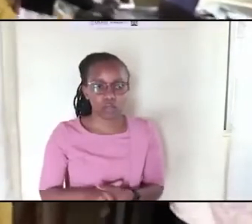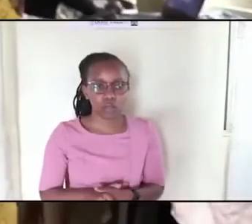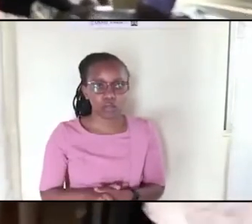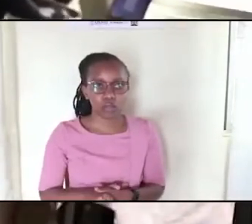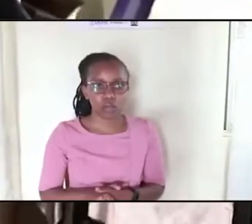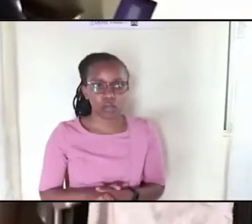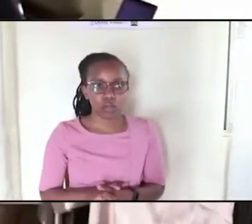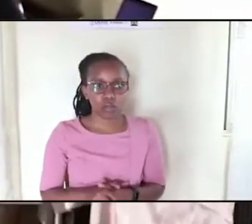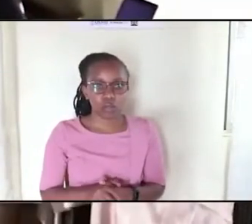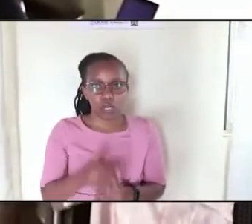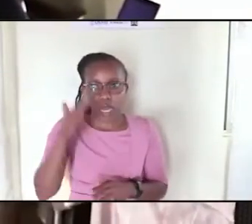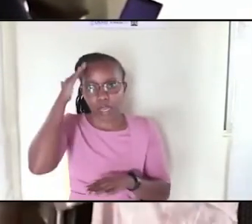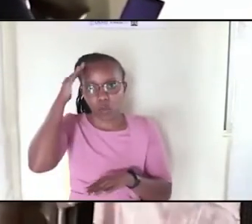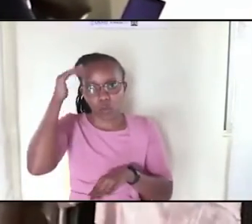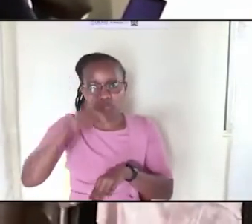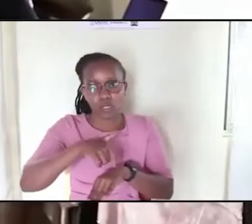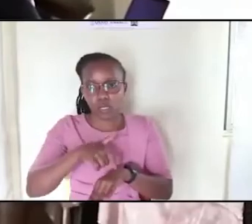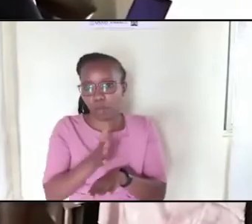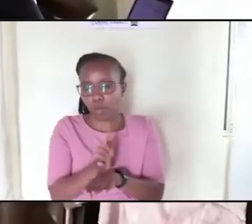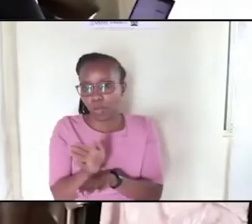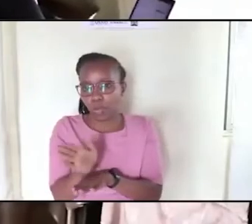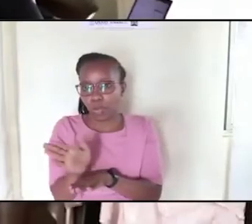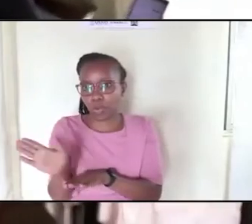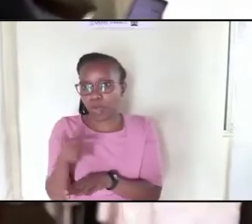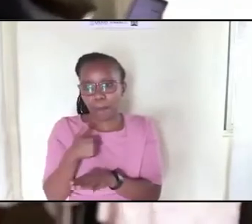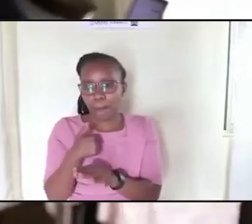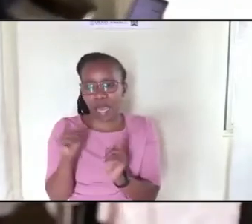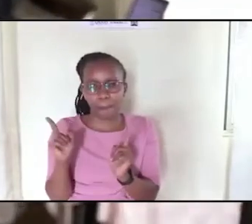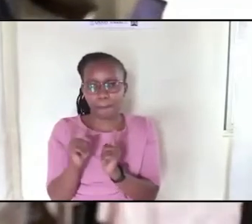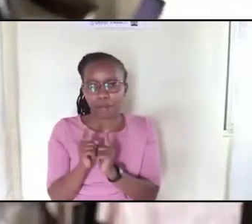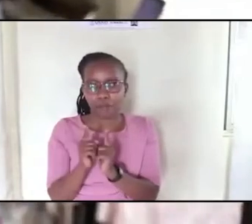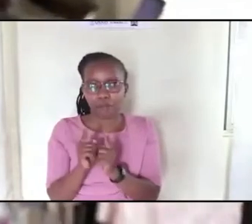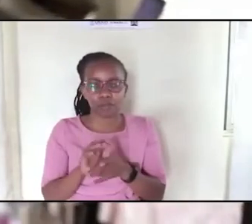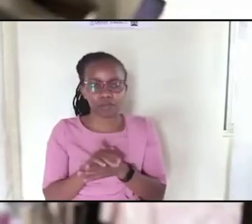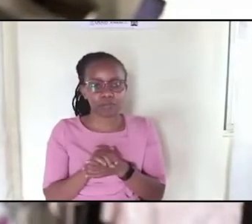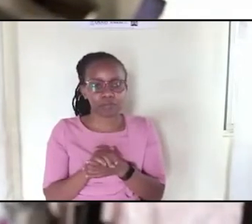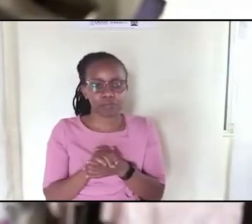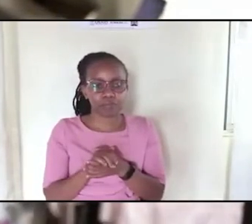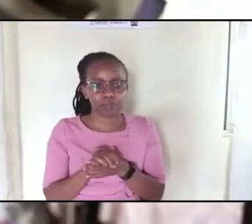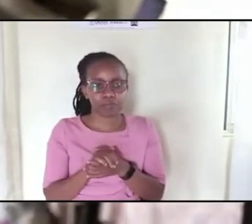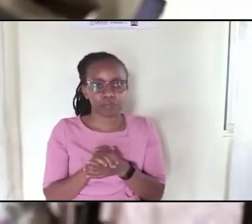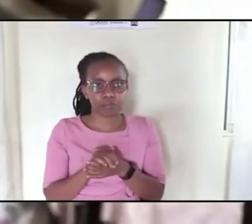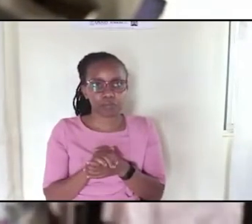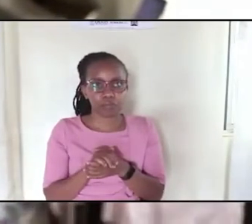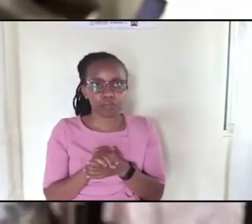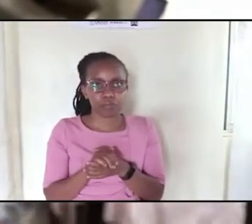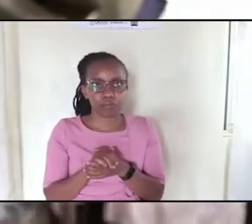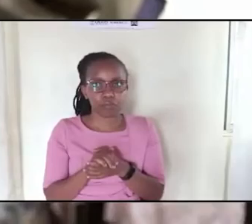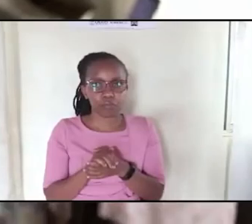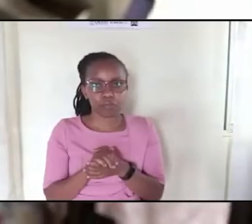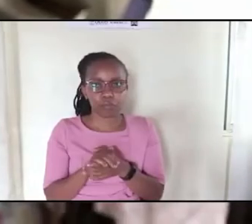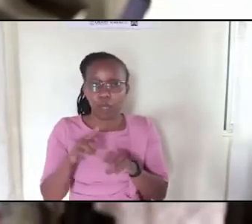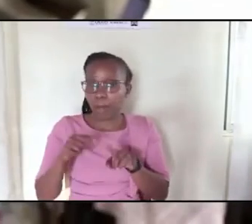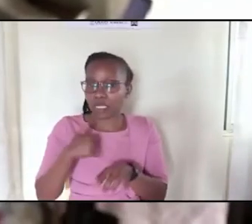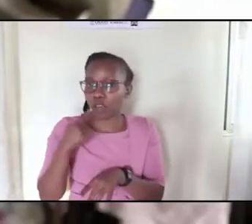everyone. I know that time is running and be brief, but then I remember speaking with Madam Juliana,